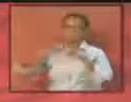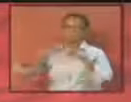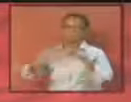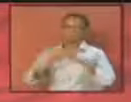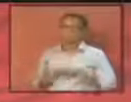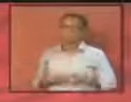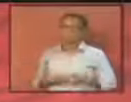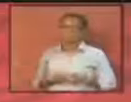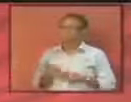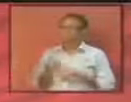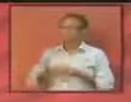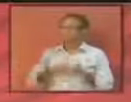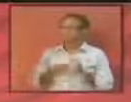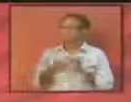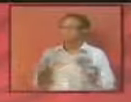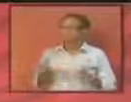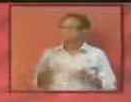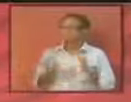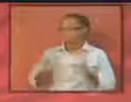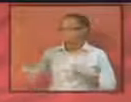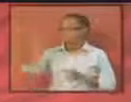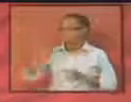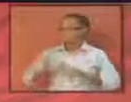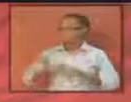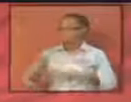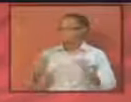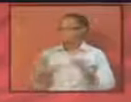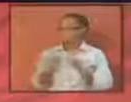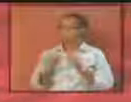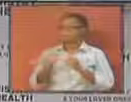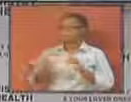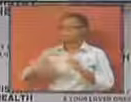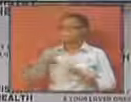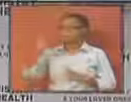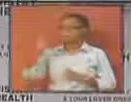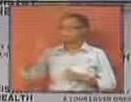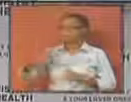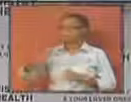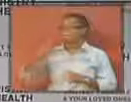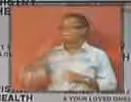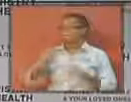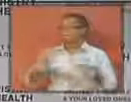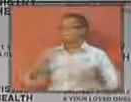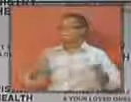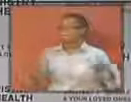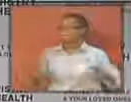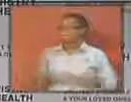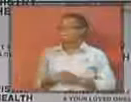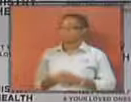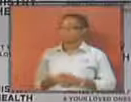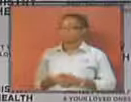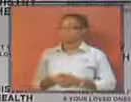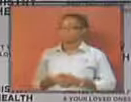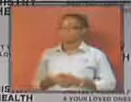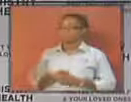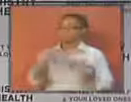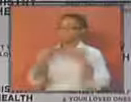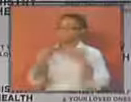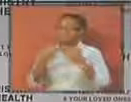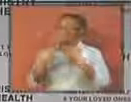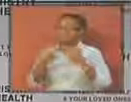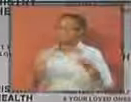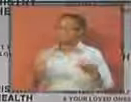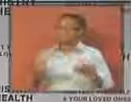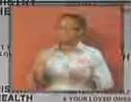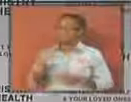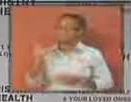sampling, targeted groups, etc., and we'll continue to do the sequencing and get the data out. Thank you very much, Professor.